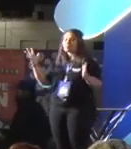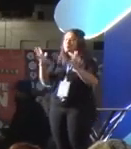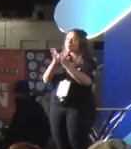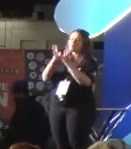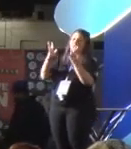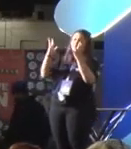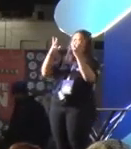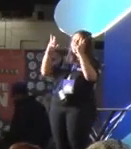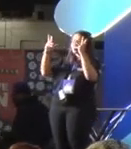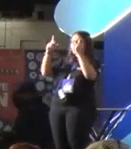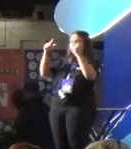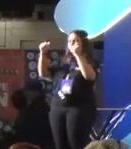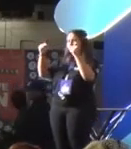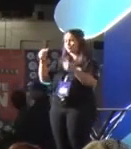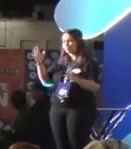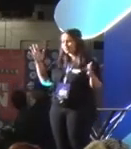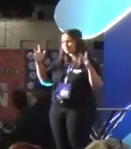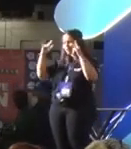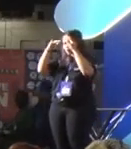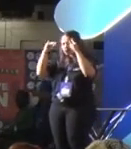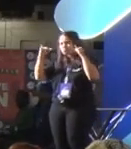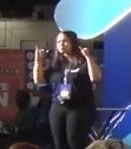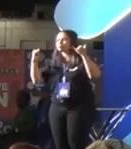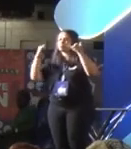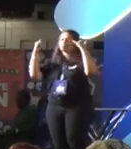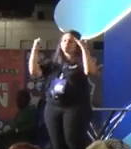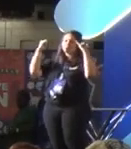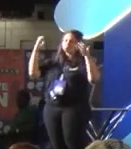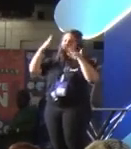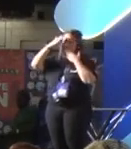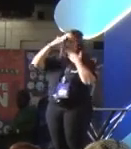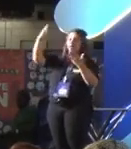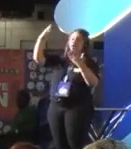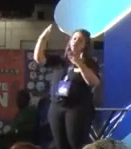Party, and I wish you all the best for the future. Thank you for listening.